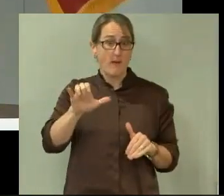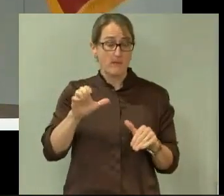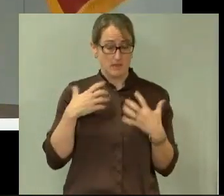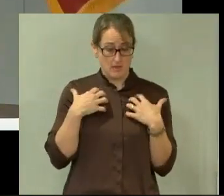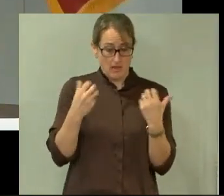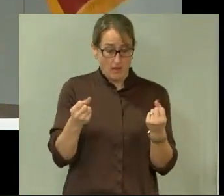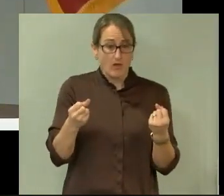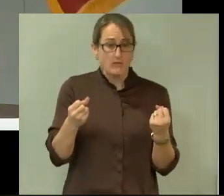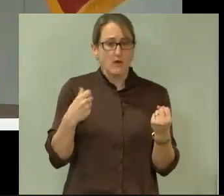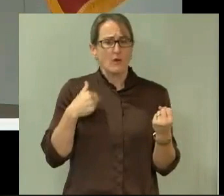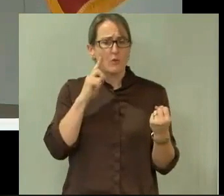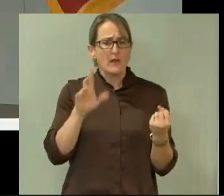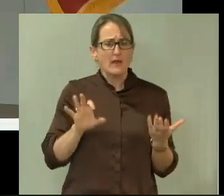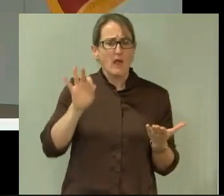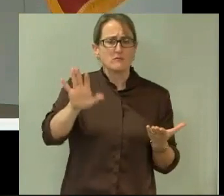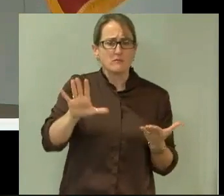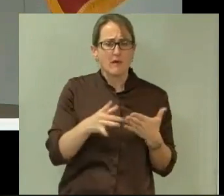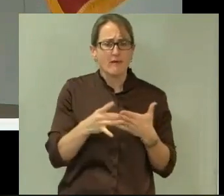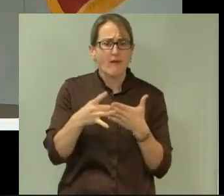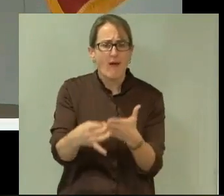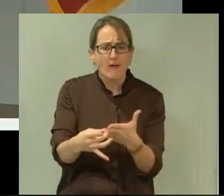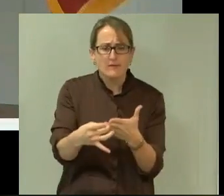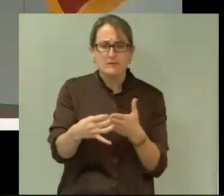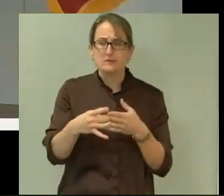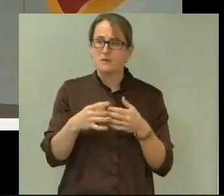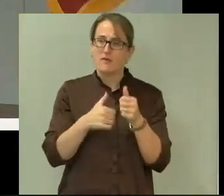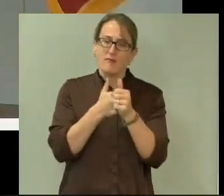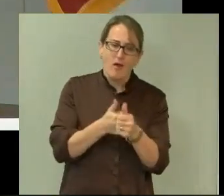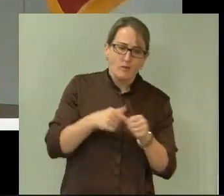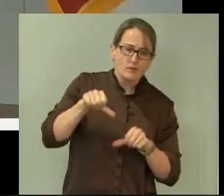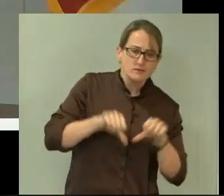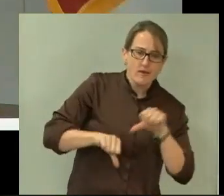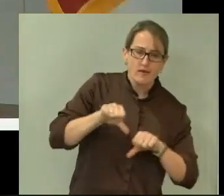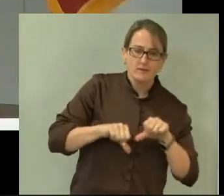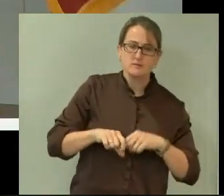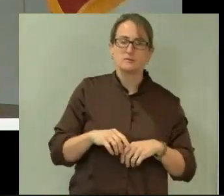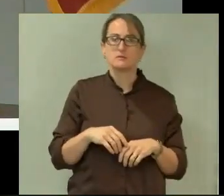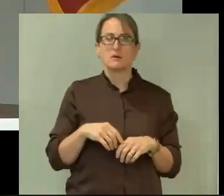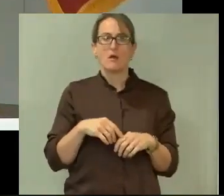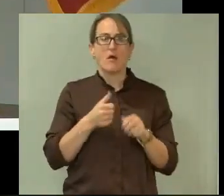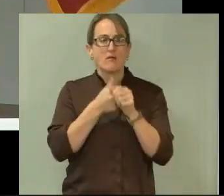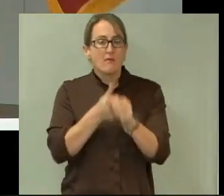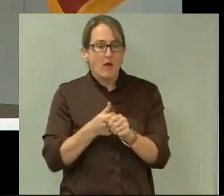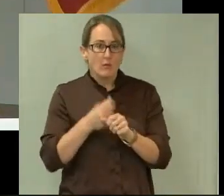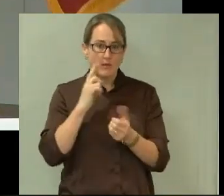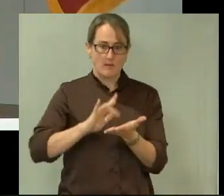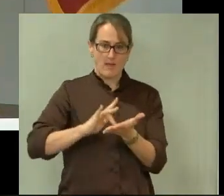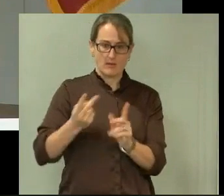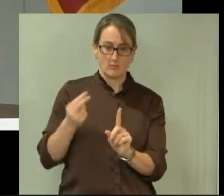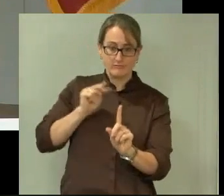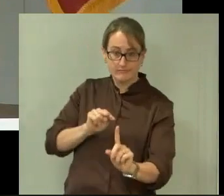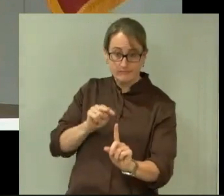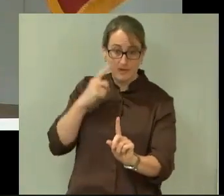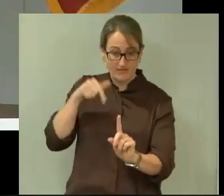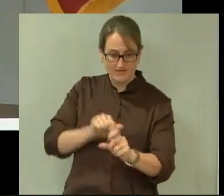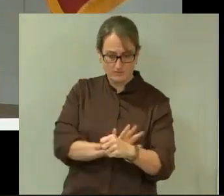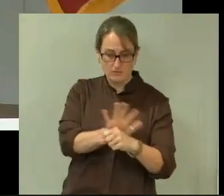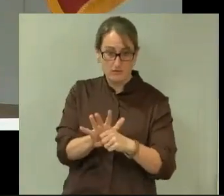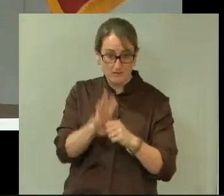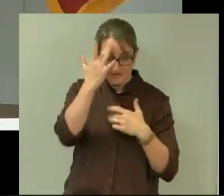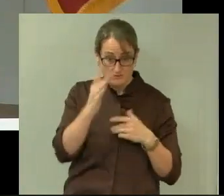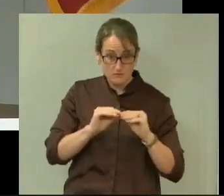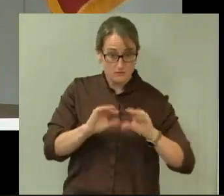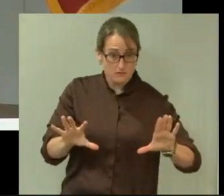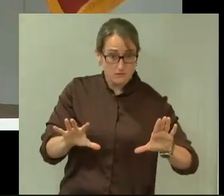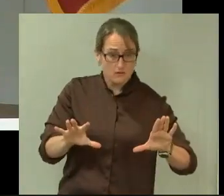from a public health perspective, knowing the science, knowing the medical component of COVID-19, and provide some recommendations